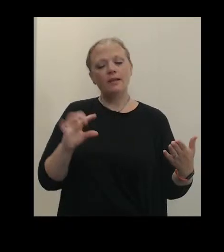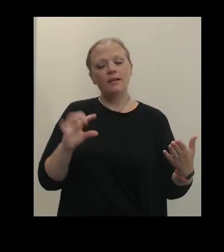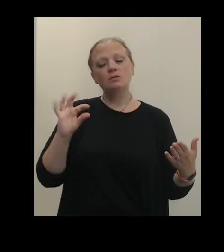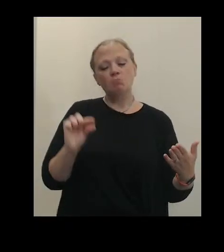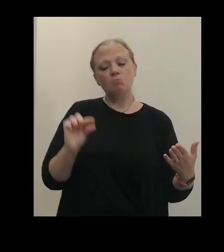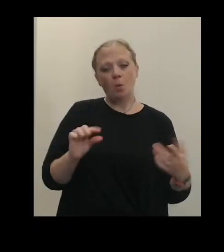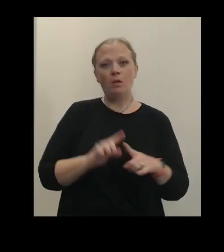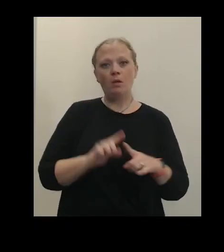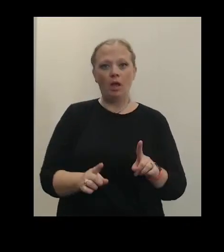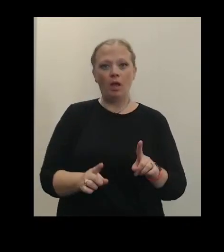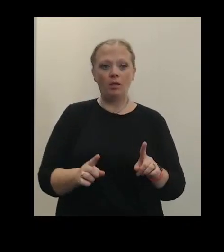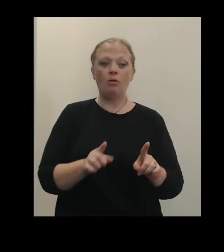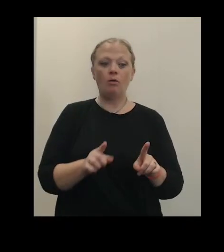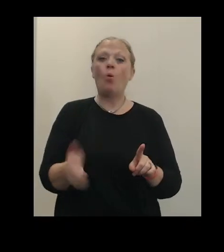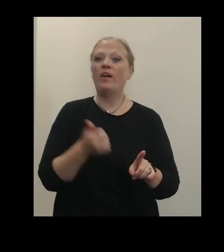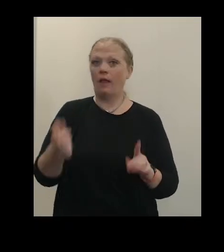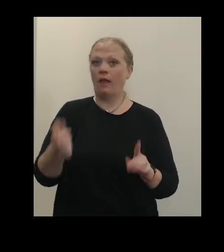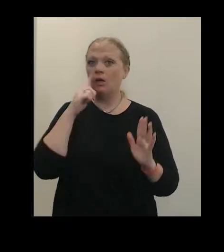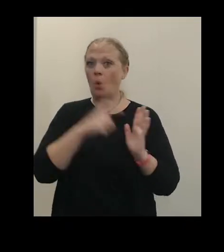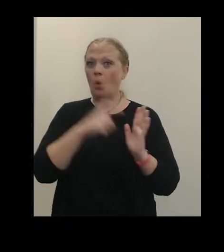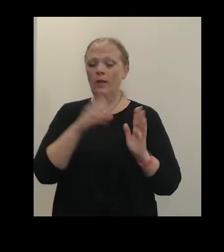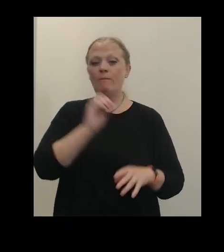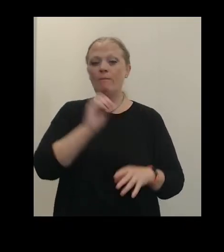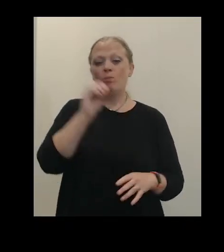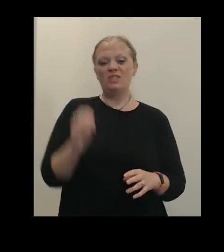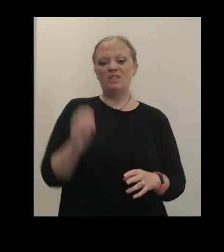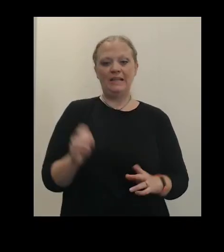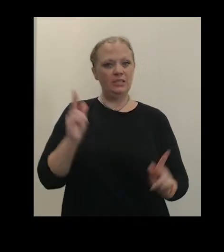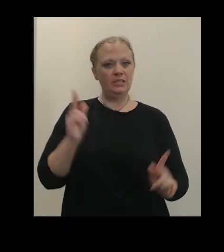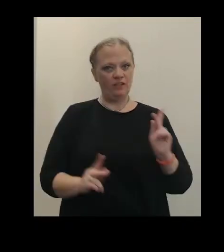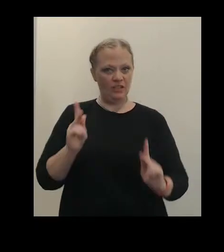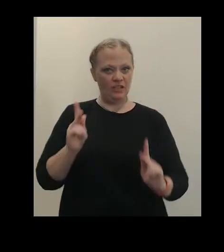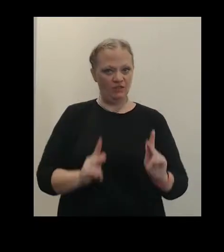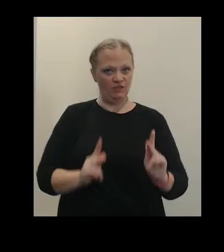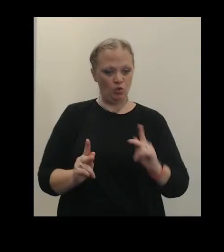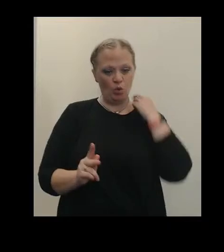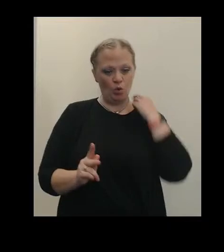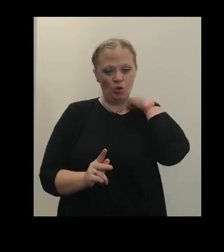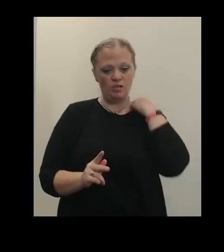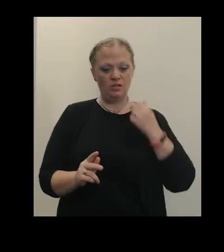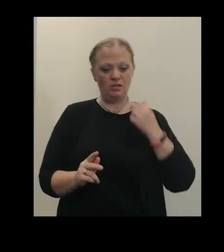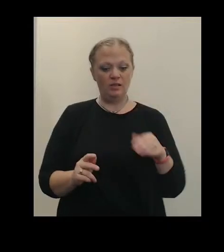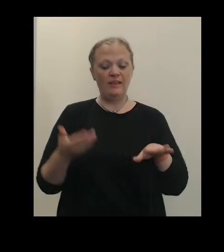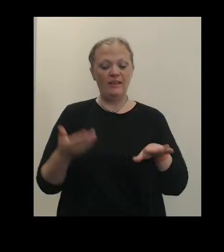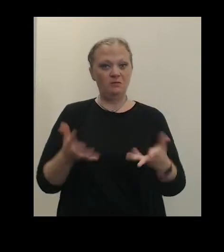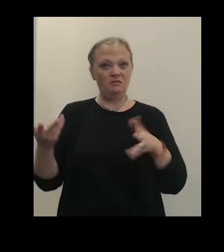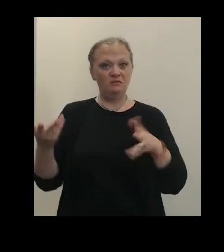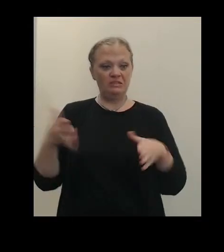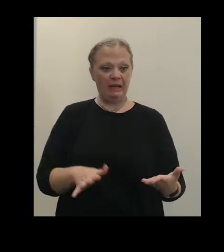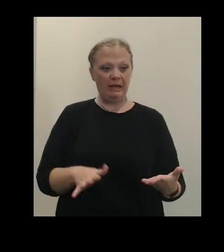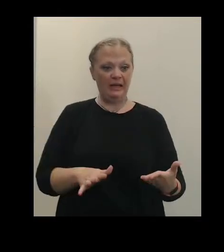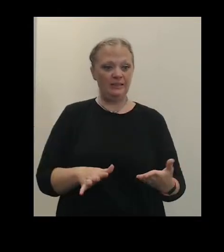thing that is also noticeable is the percentage of individuals who have died that are